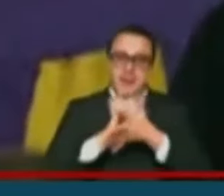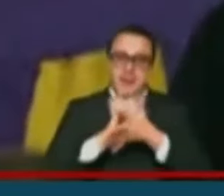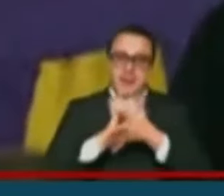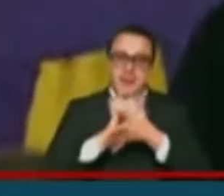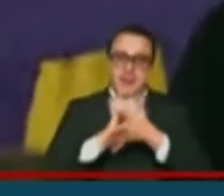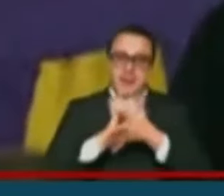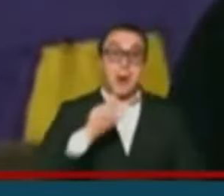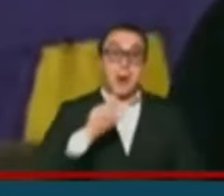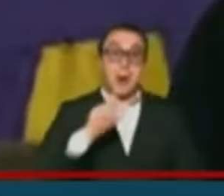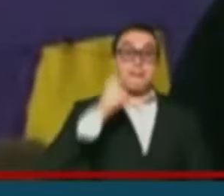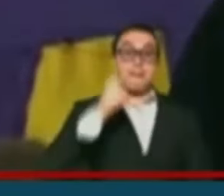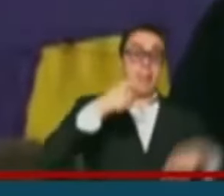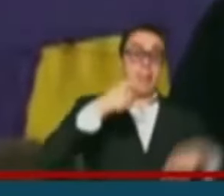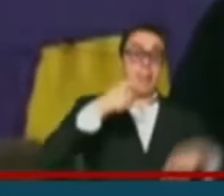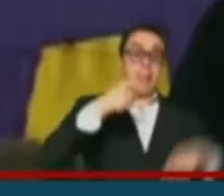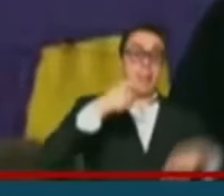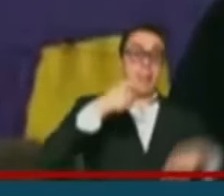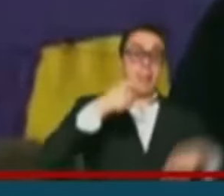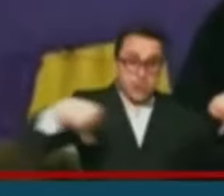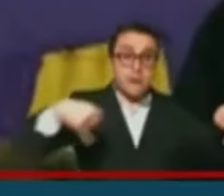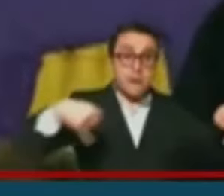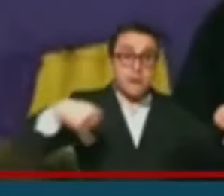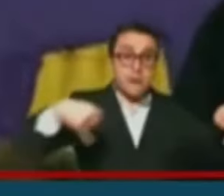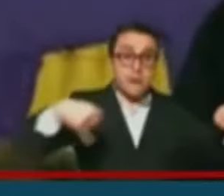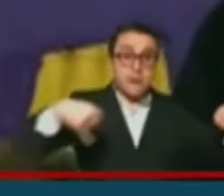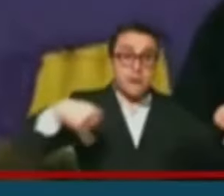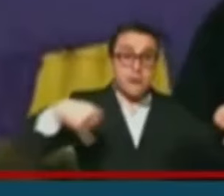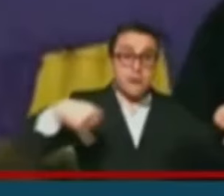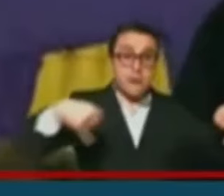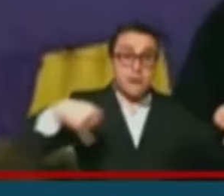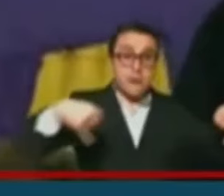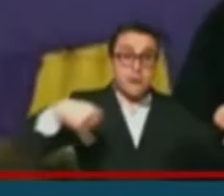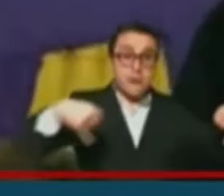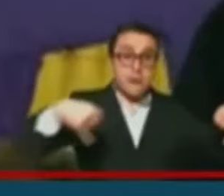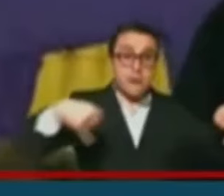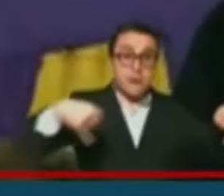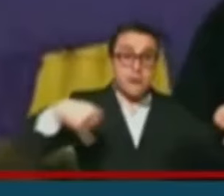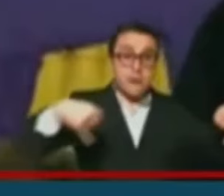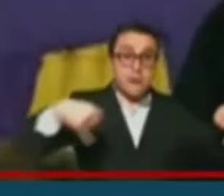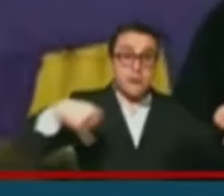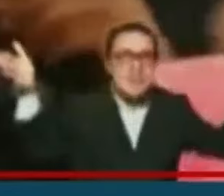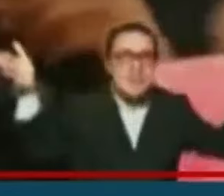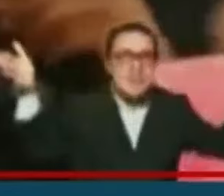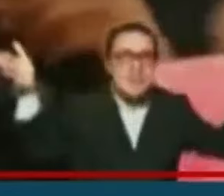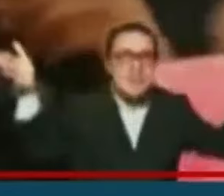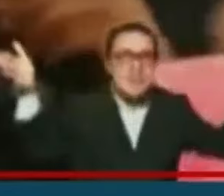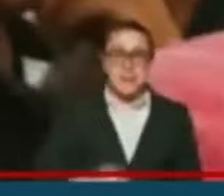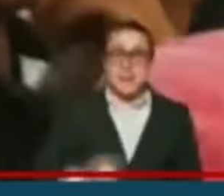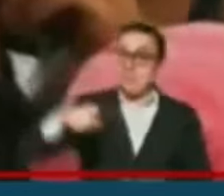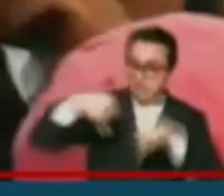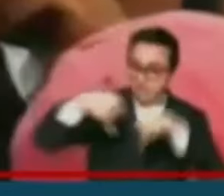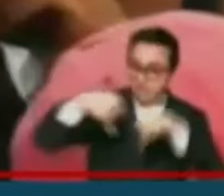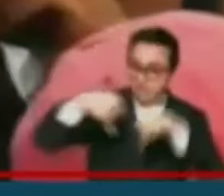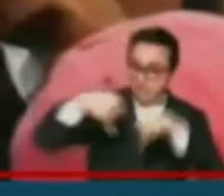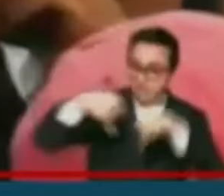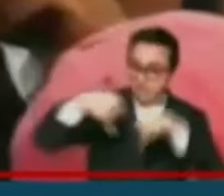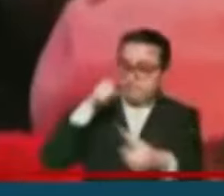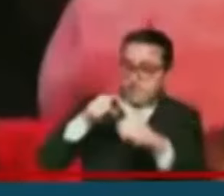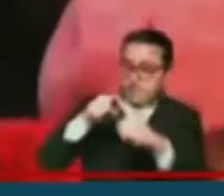The first line of change is women, black men and women, the indigenous people, the youth. The first line of